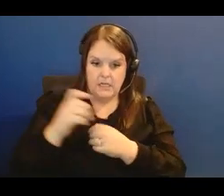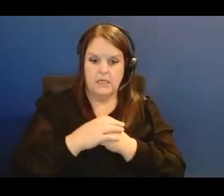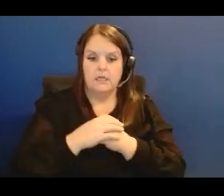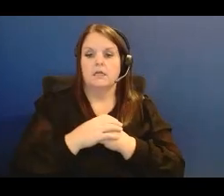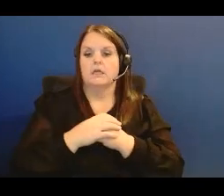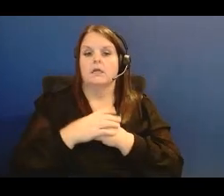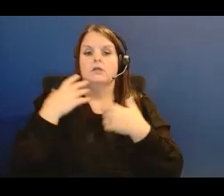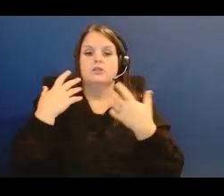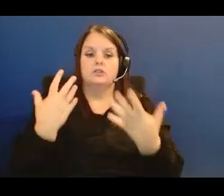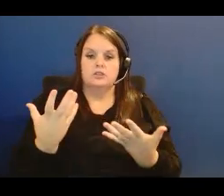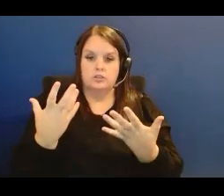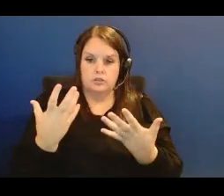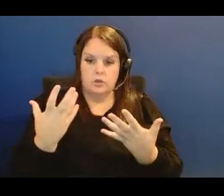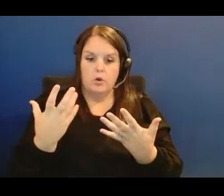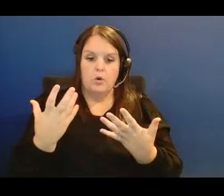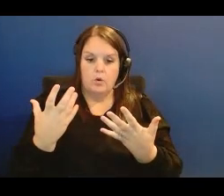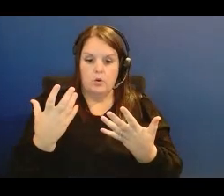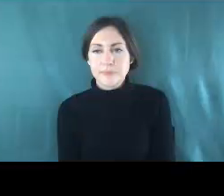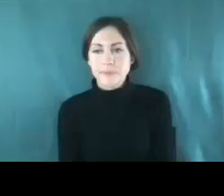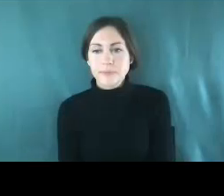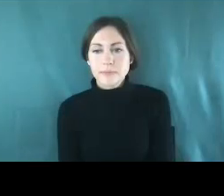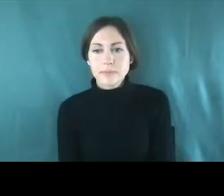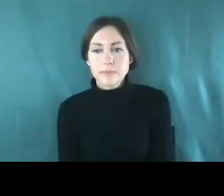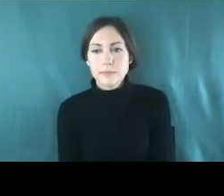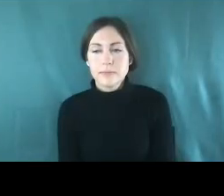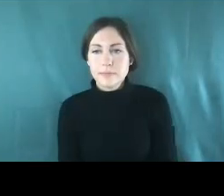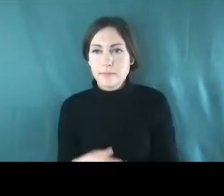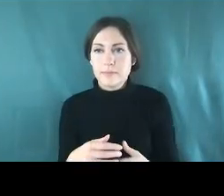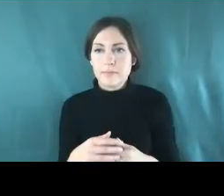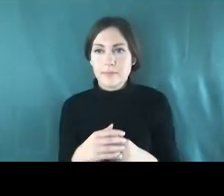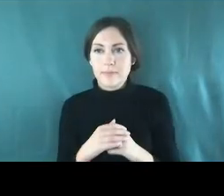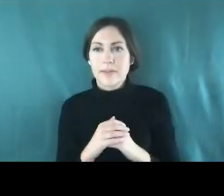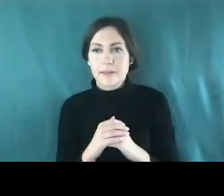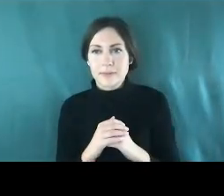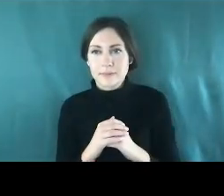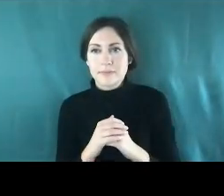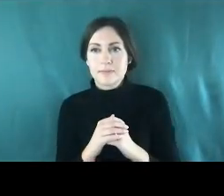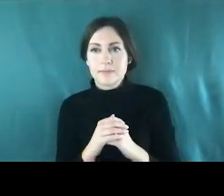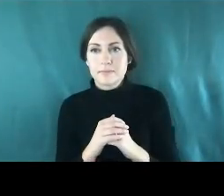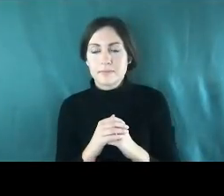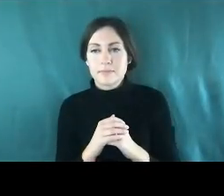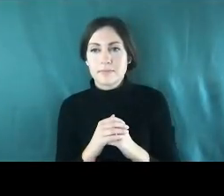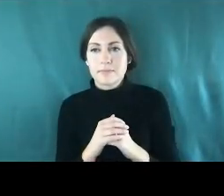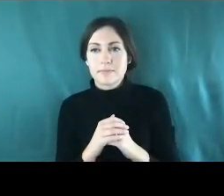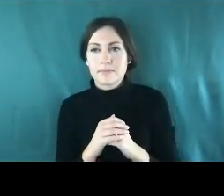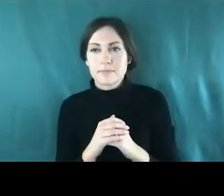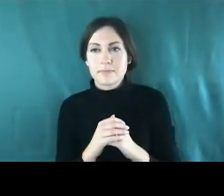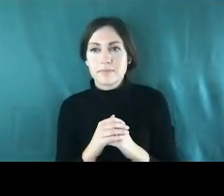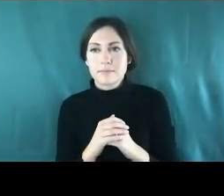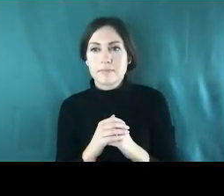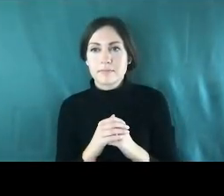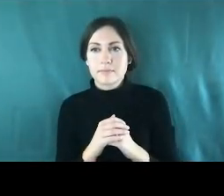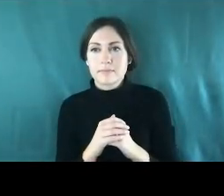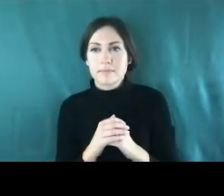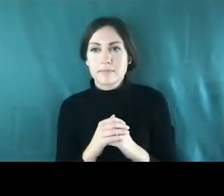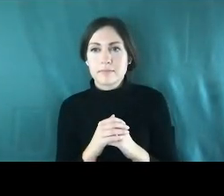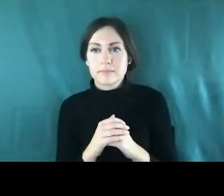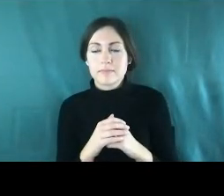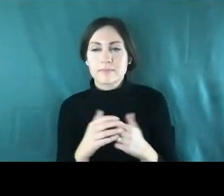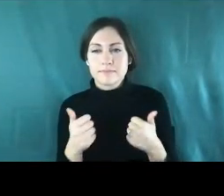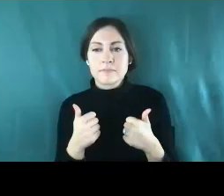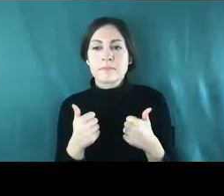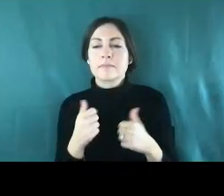that said, Ms. Dorsch, I don't have any questions. I think that was thorough. The only kind of point that I wanted to jump in on before we